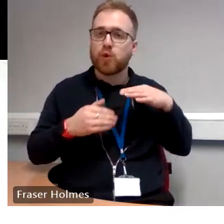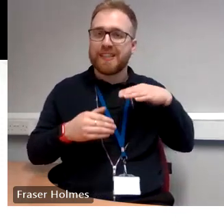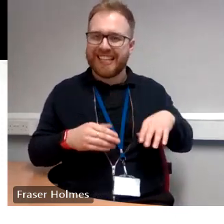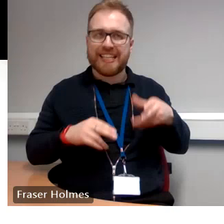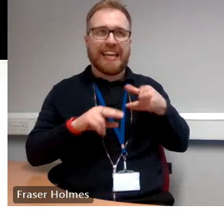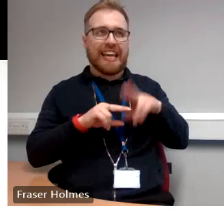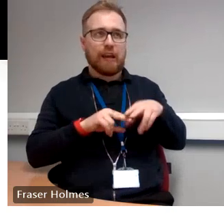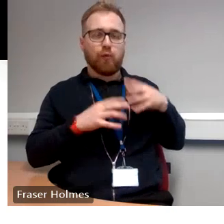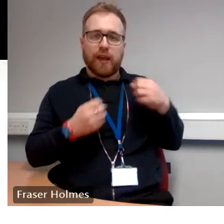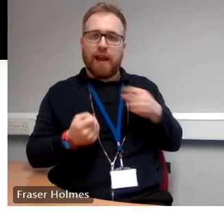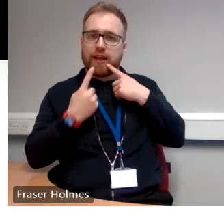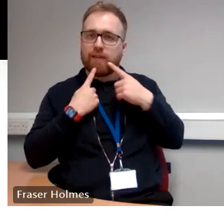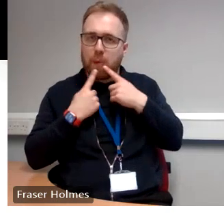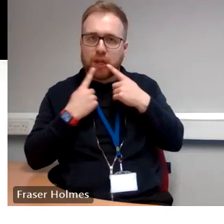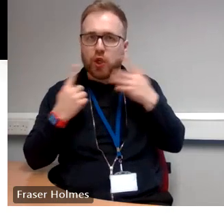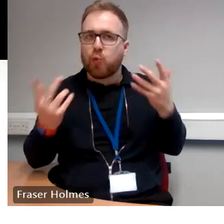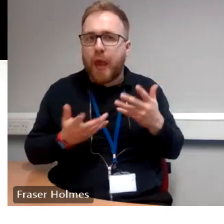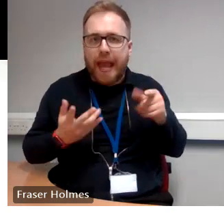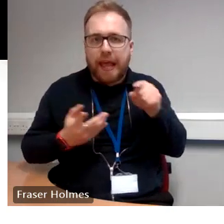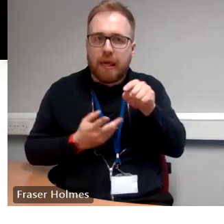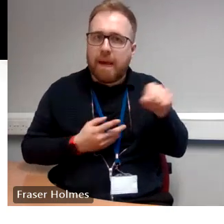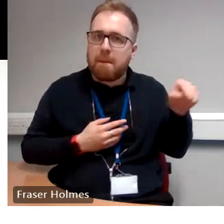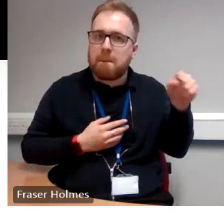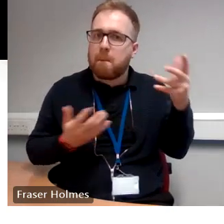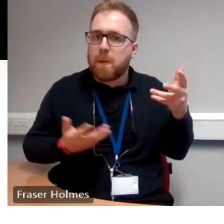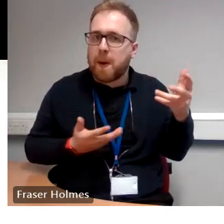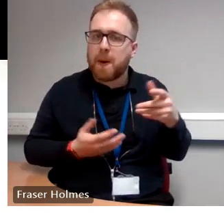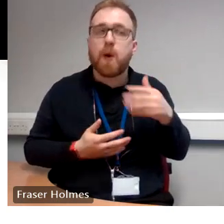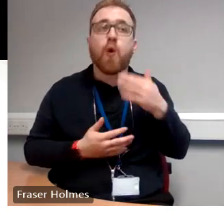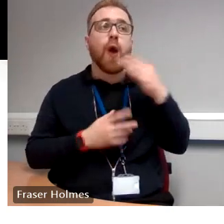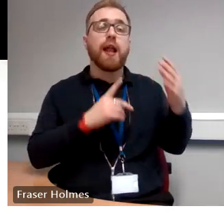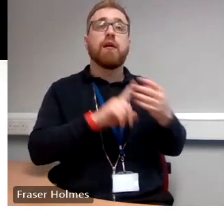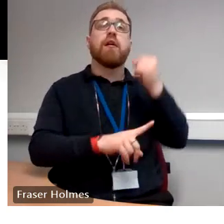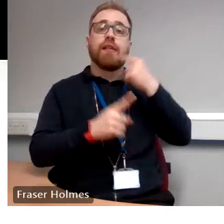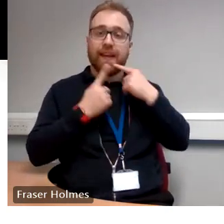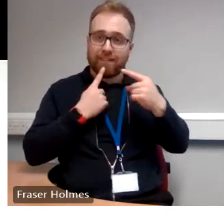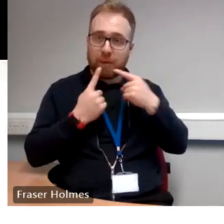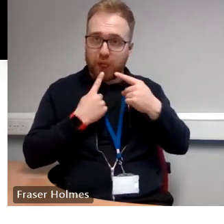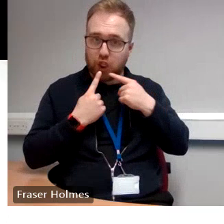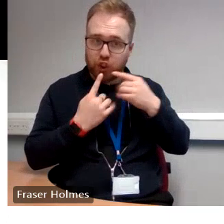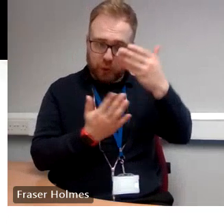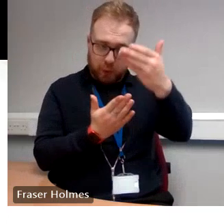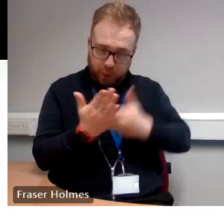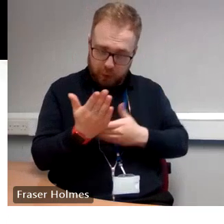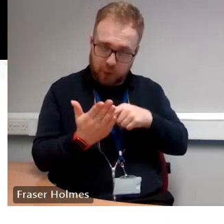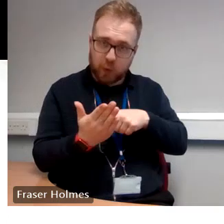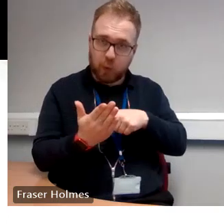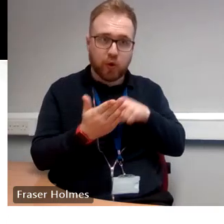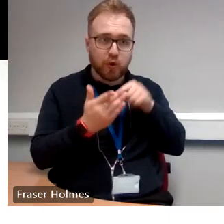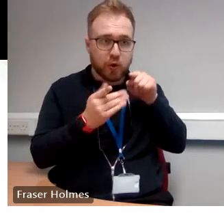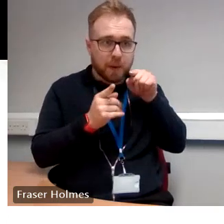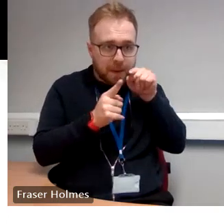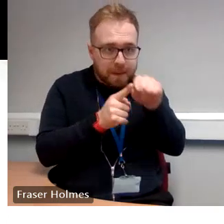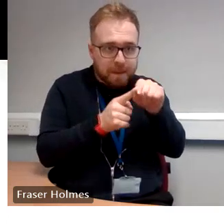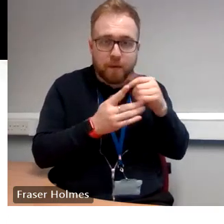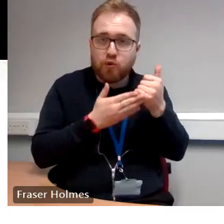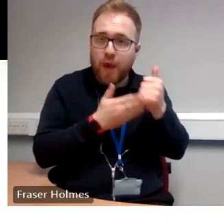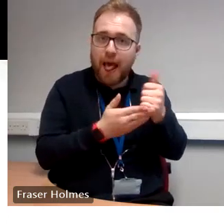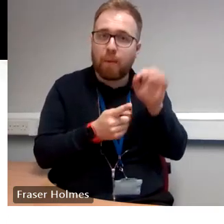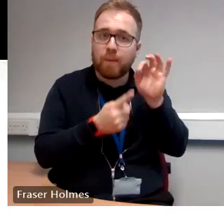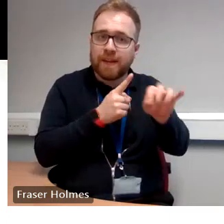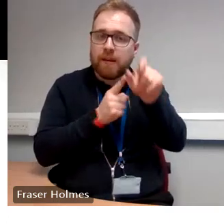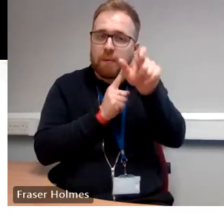that information. So, and where we do have that information, we want to be able to target more our time and